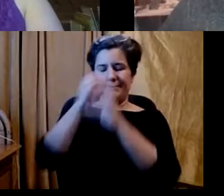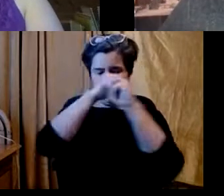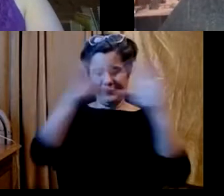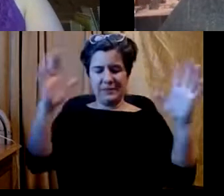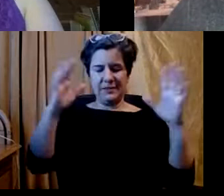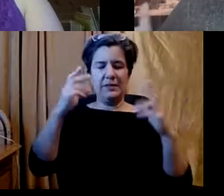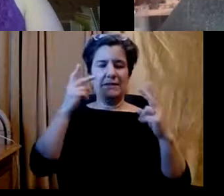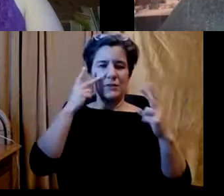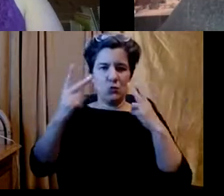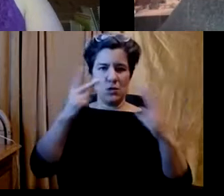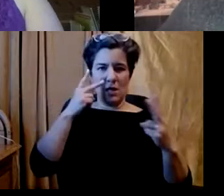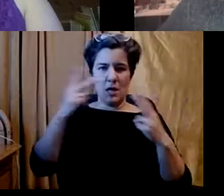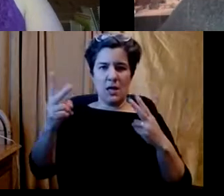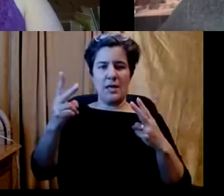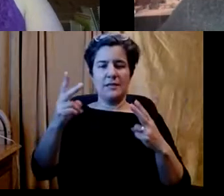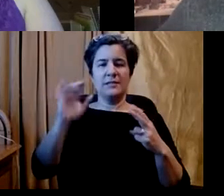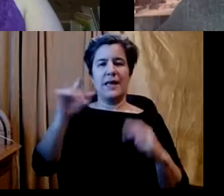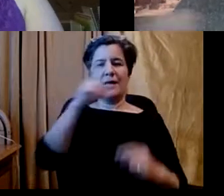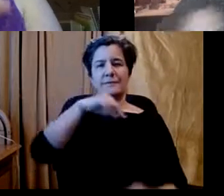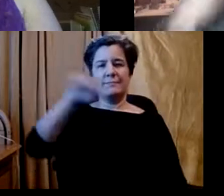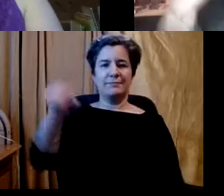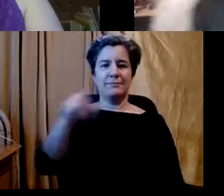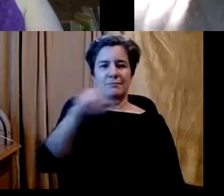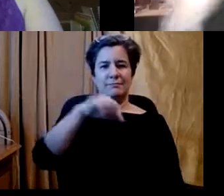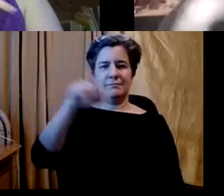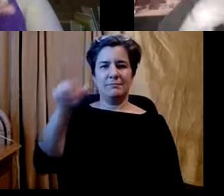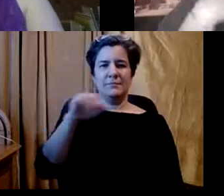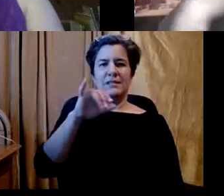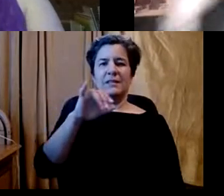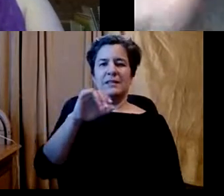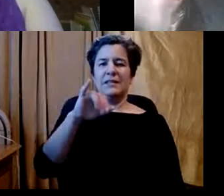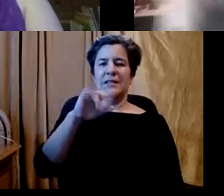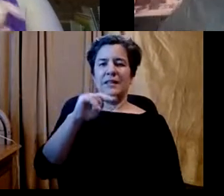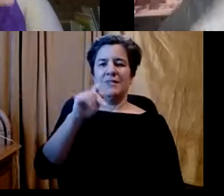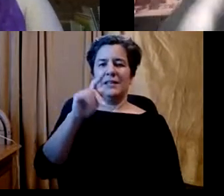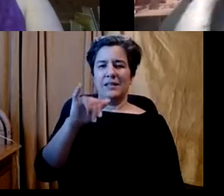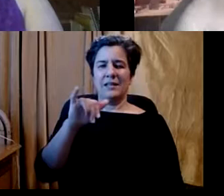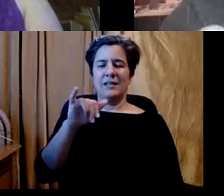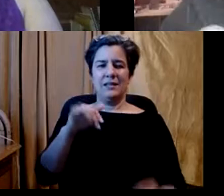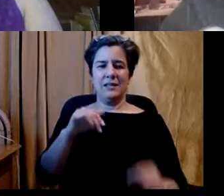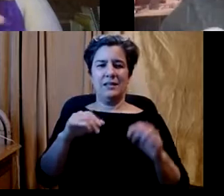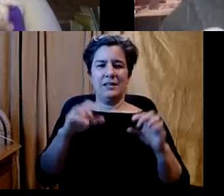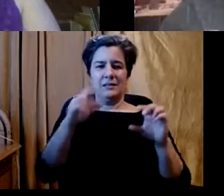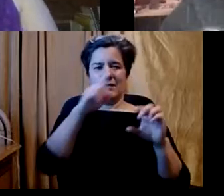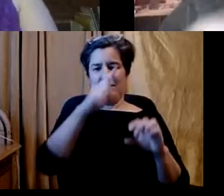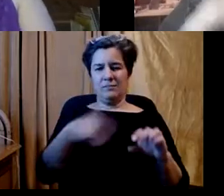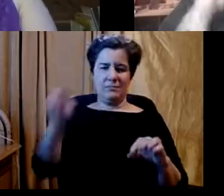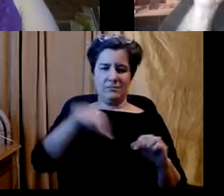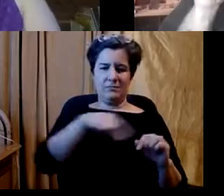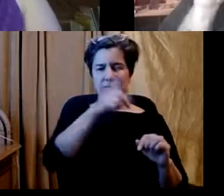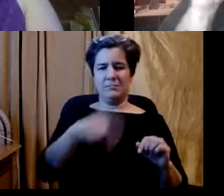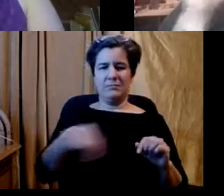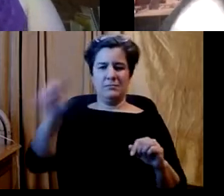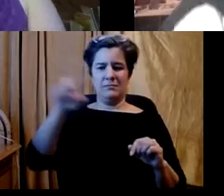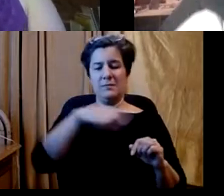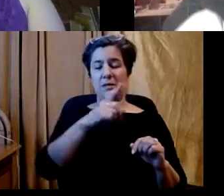to visualize an infinity symbol. And both, yeah, and you're in one half of it and